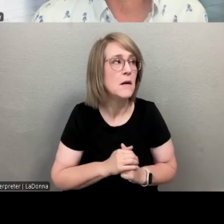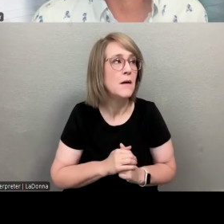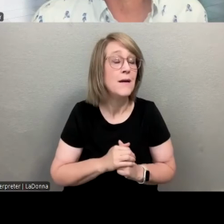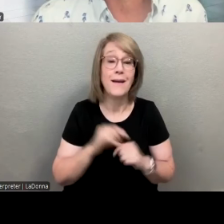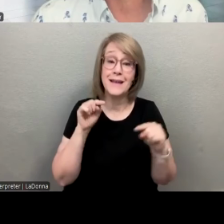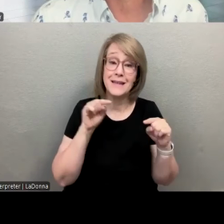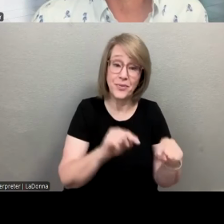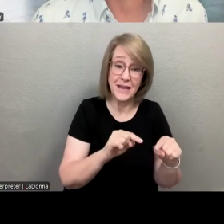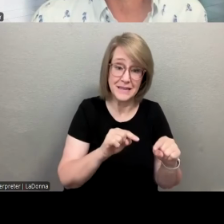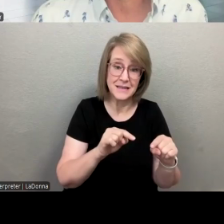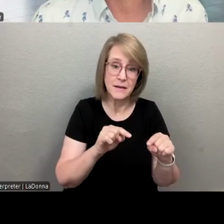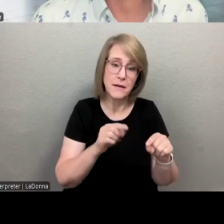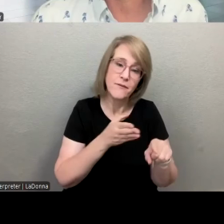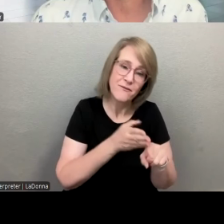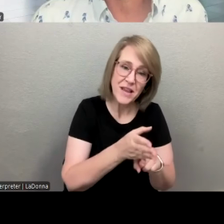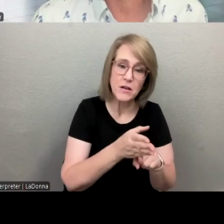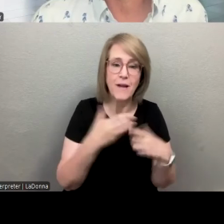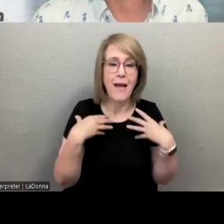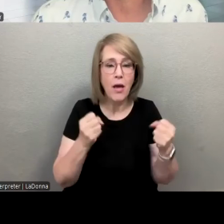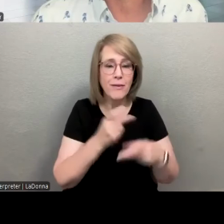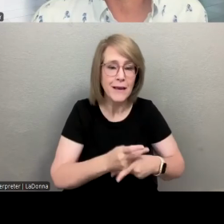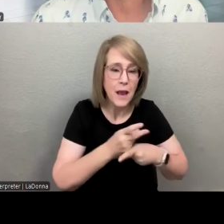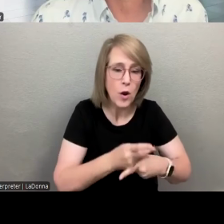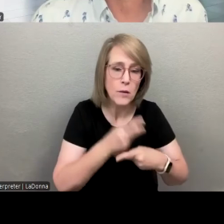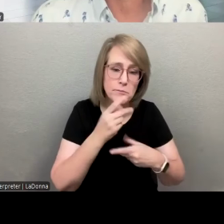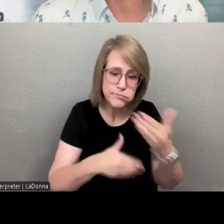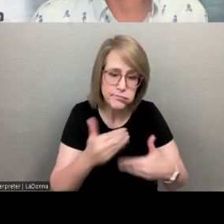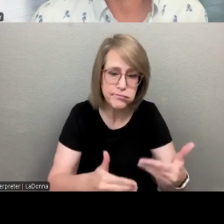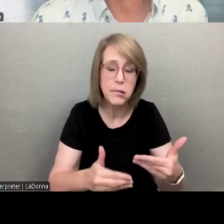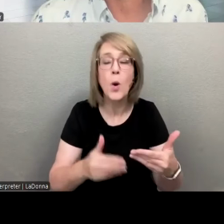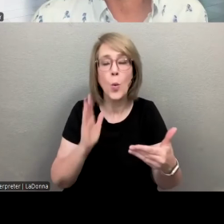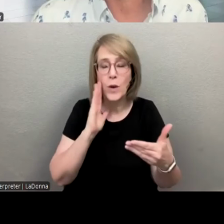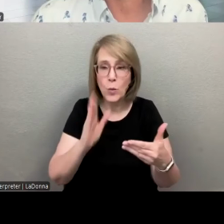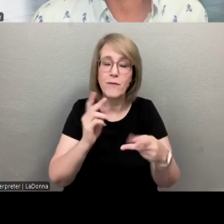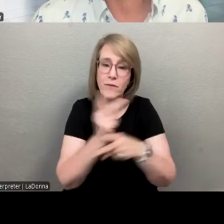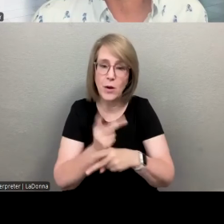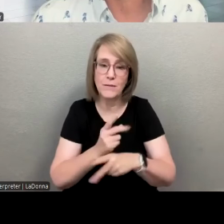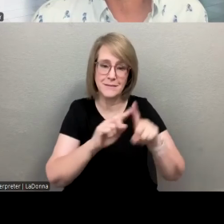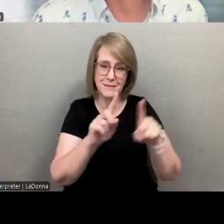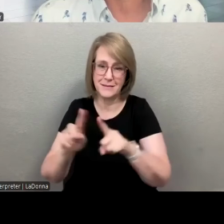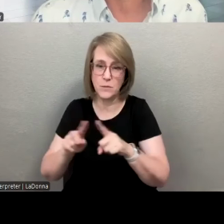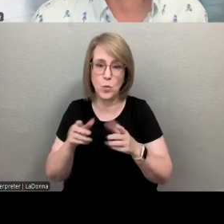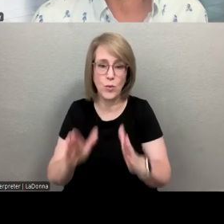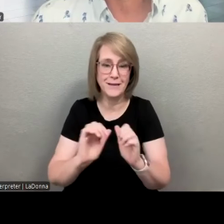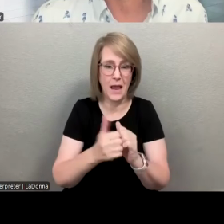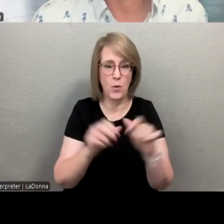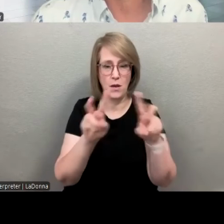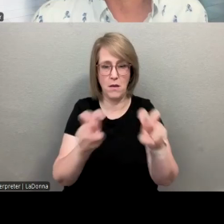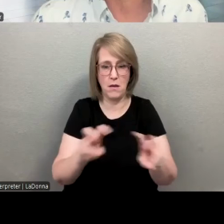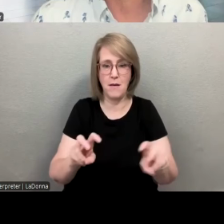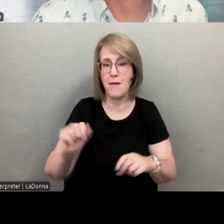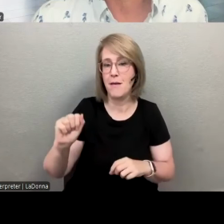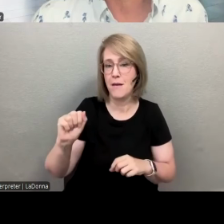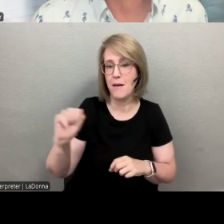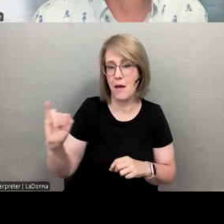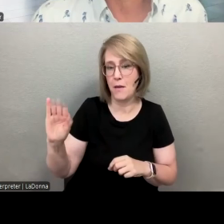to evaluate those sorts of things. But I think it's a question we need to keep thinking about. So that's one piece. The second piece